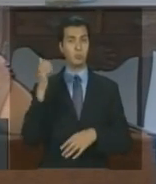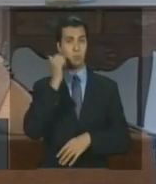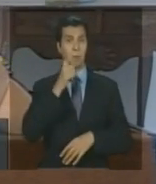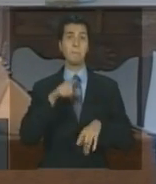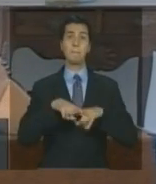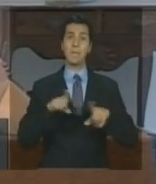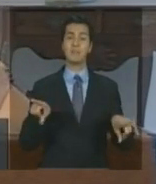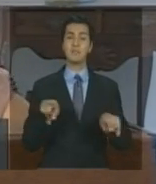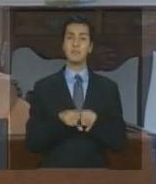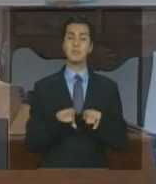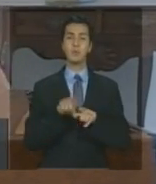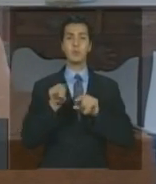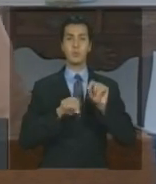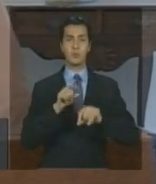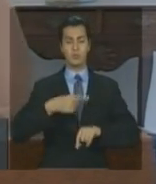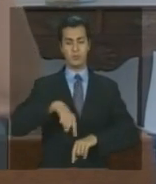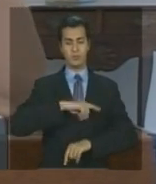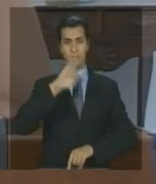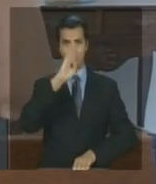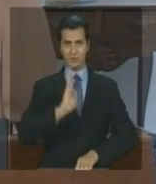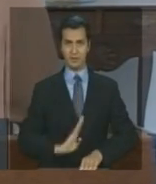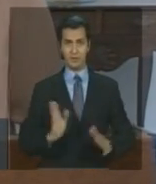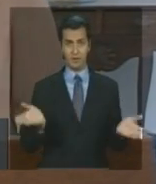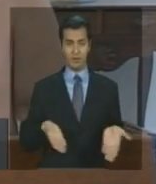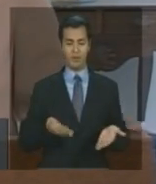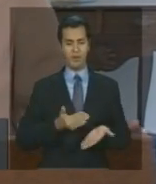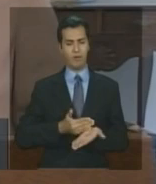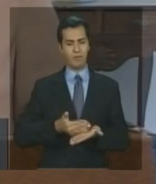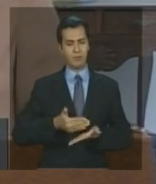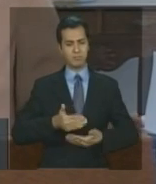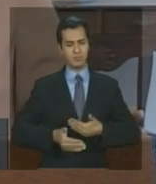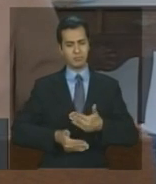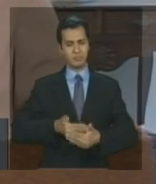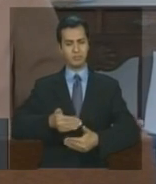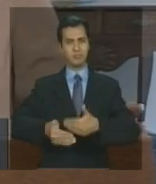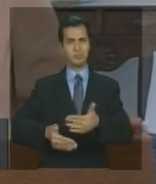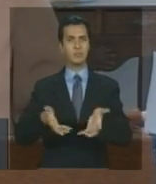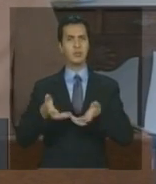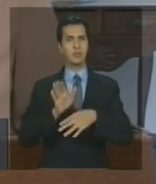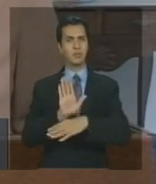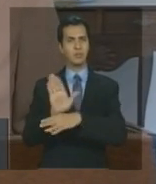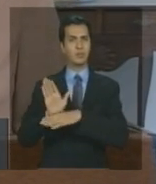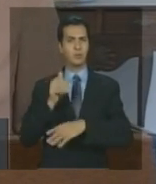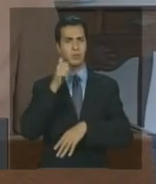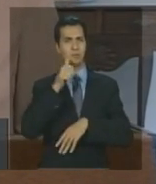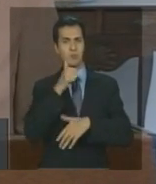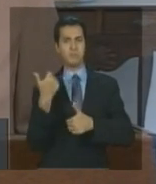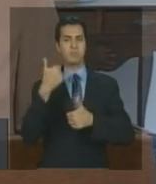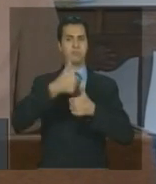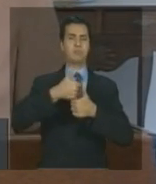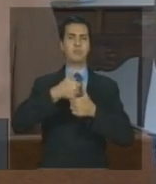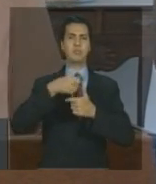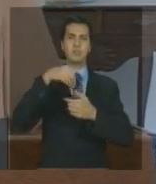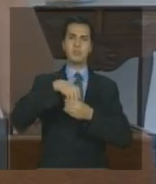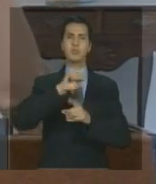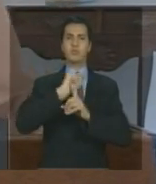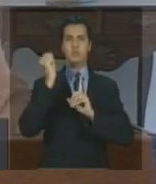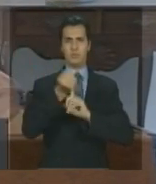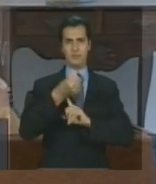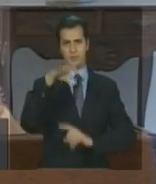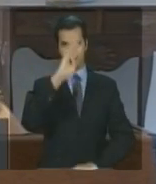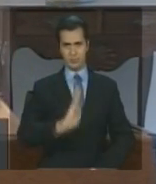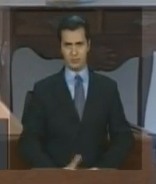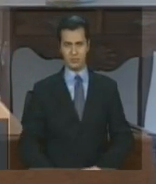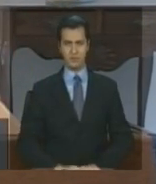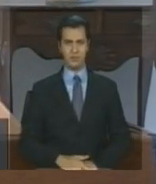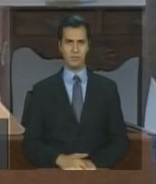estamos processo de assegurar e de garantir presença das mulheres na sociedade brasileira. But it is also strategically